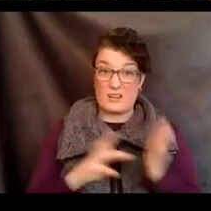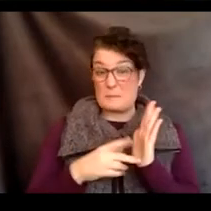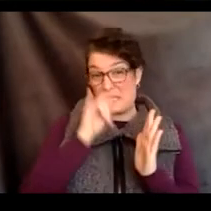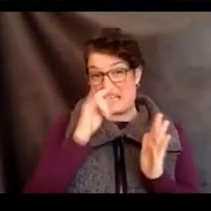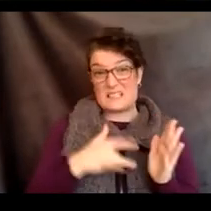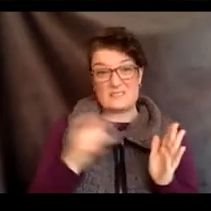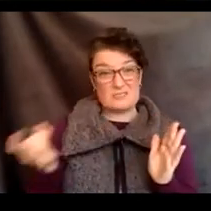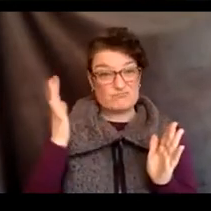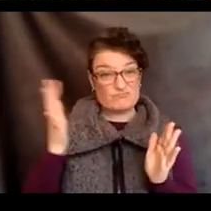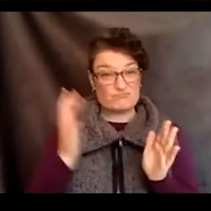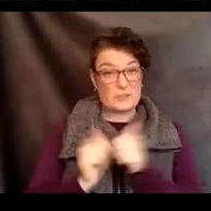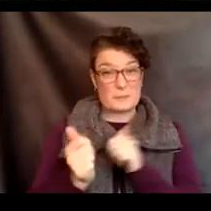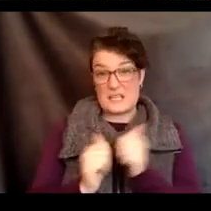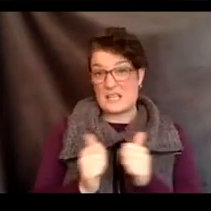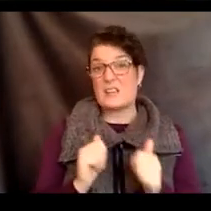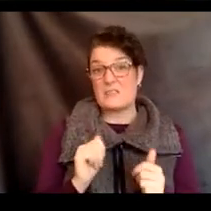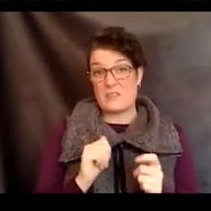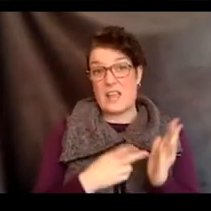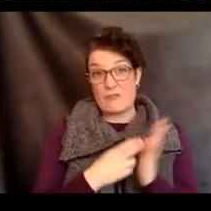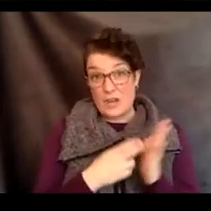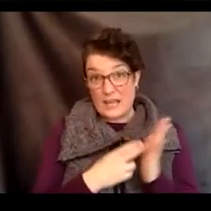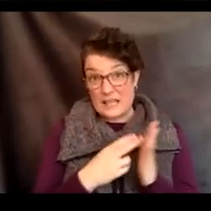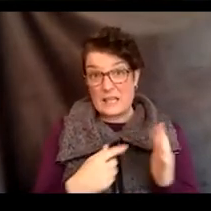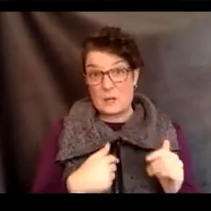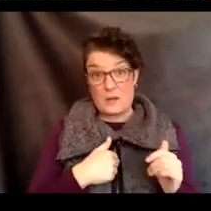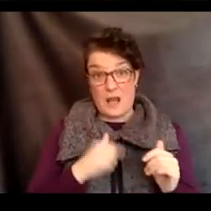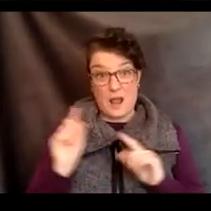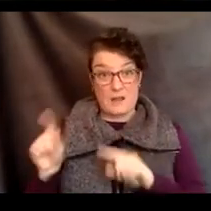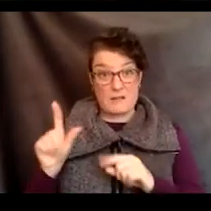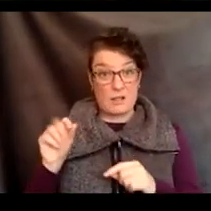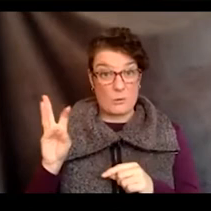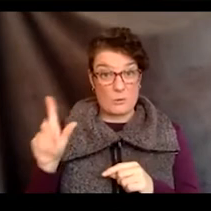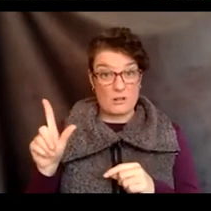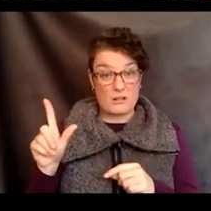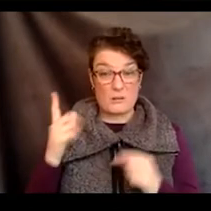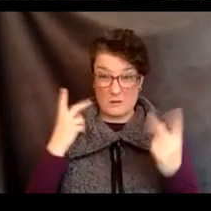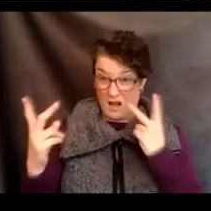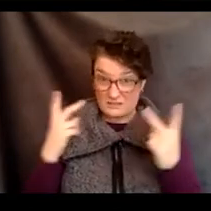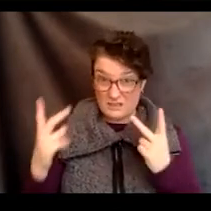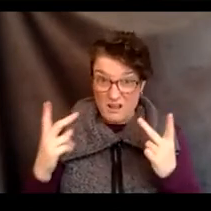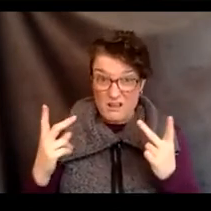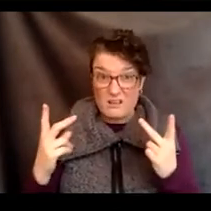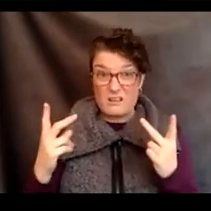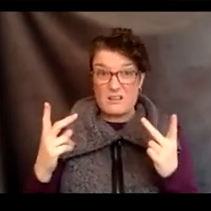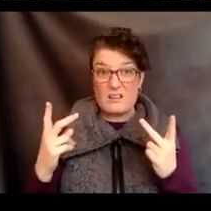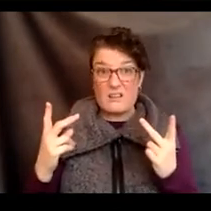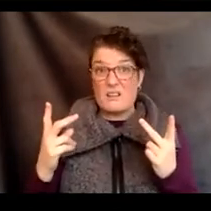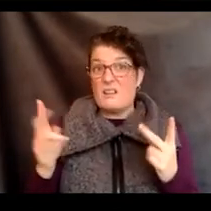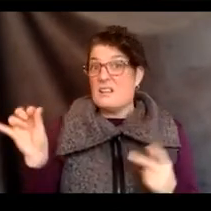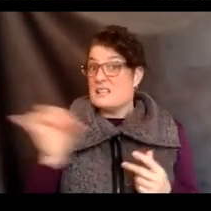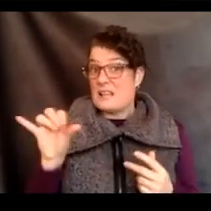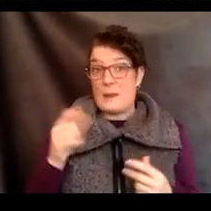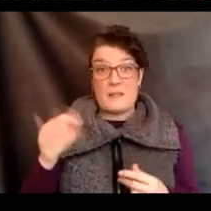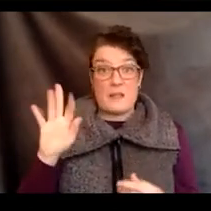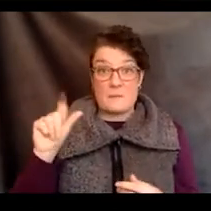really competitive. And frankly, when I was at Lowell, I mean, what I saw was actually the same thing that Gabriela